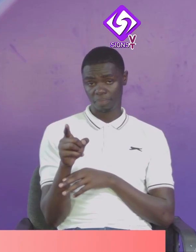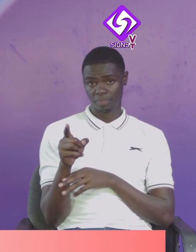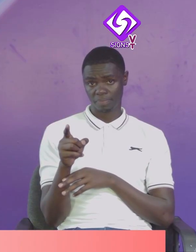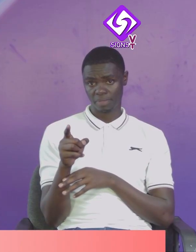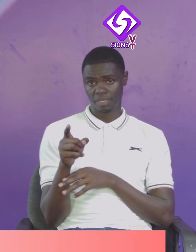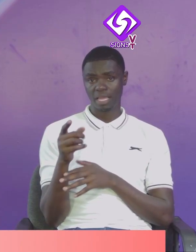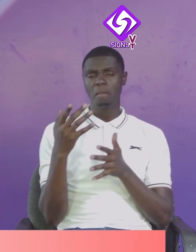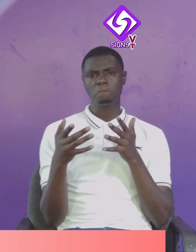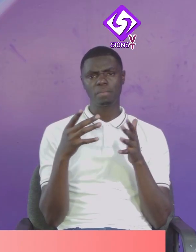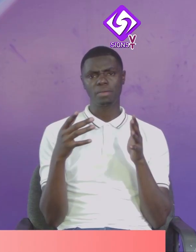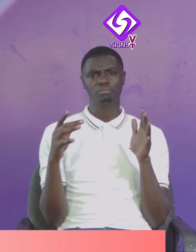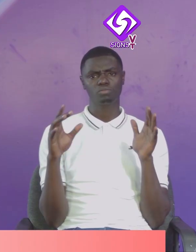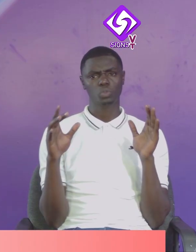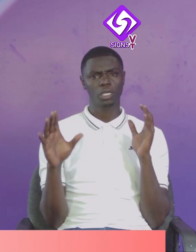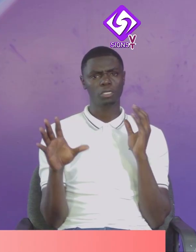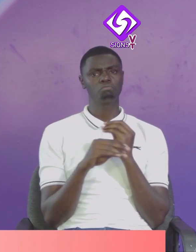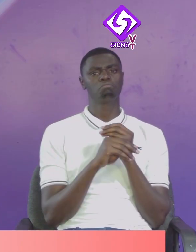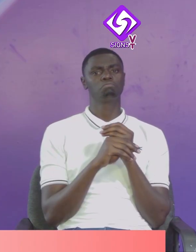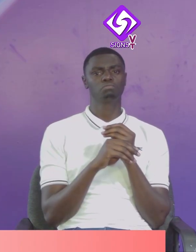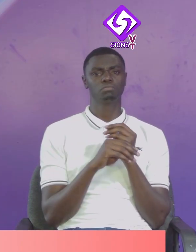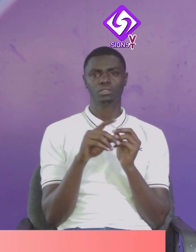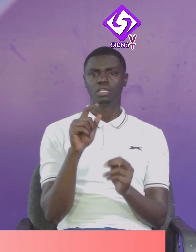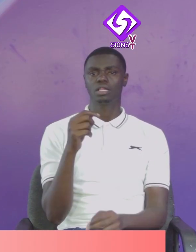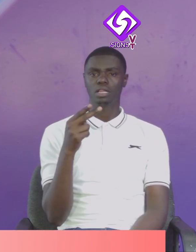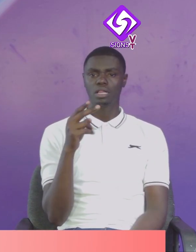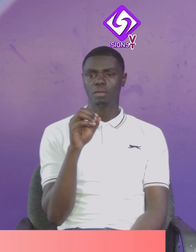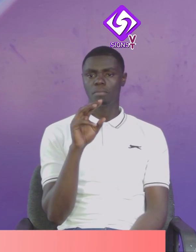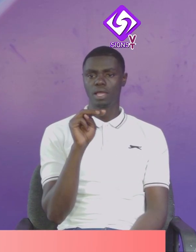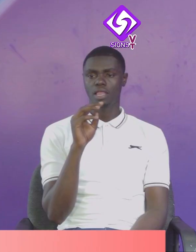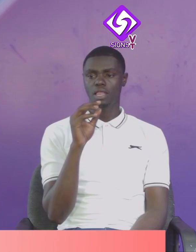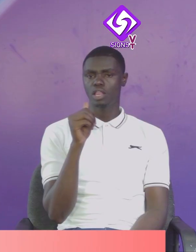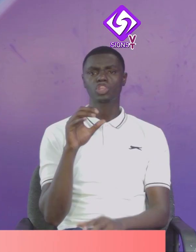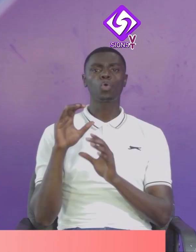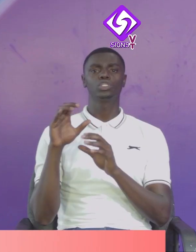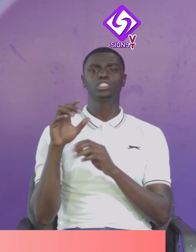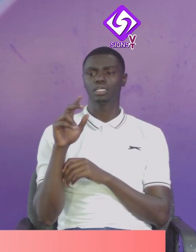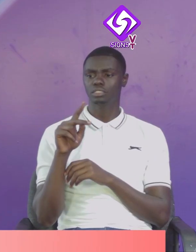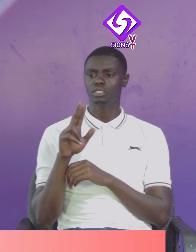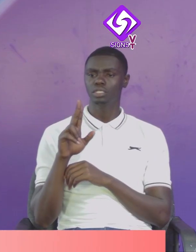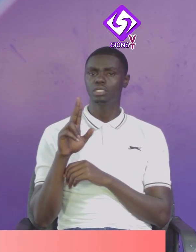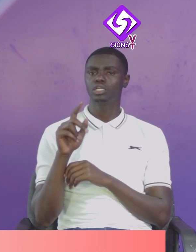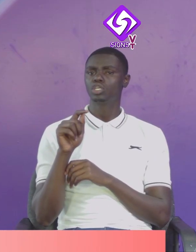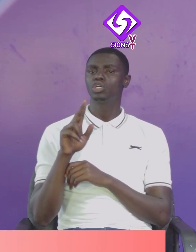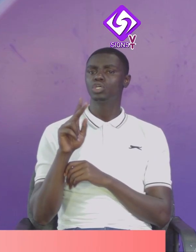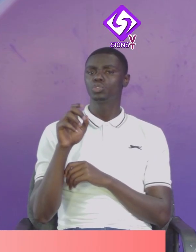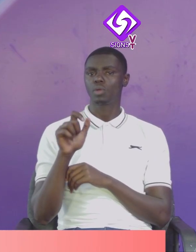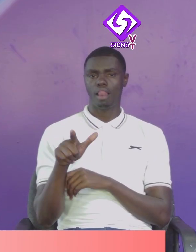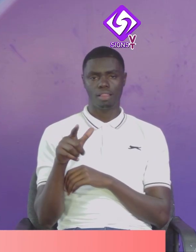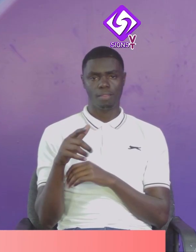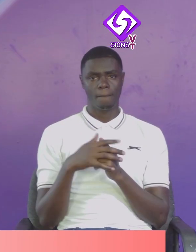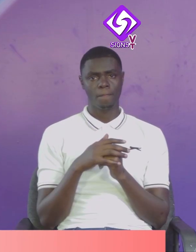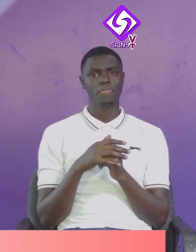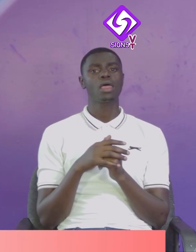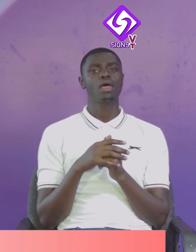maybe if you tie a point to that comment by Thomas Tuchel. I will say, first of all, when Tuchel was taking over the England